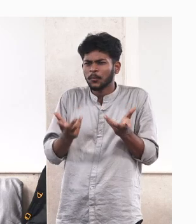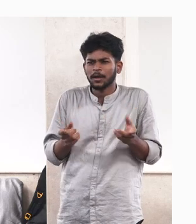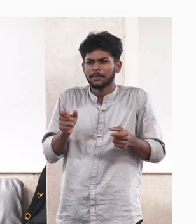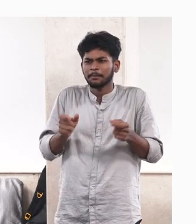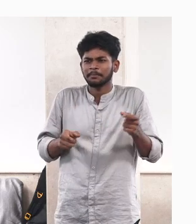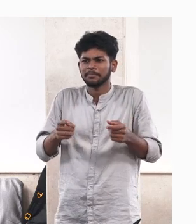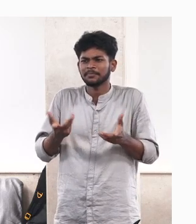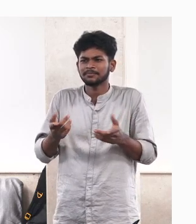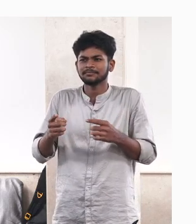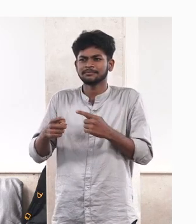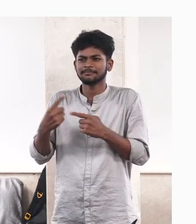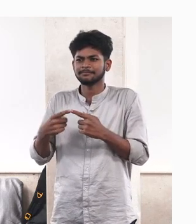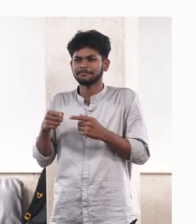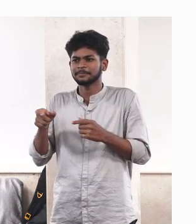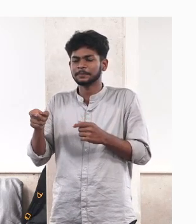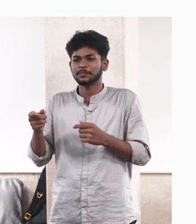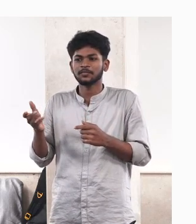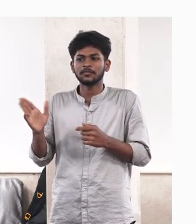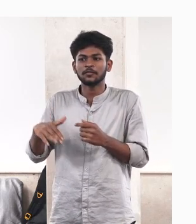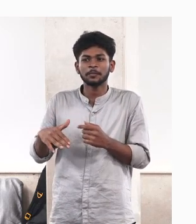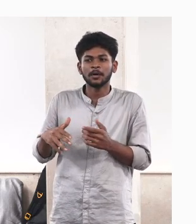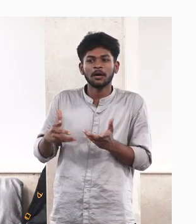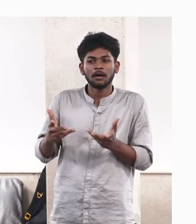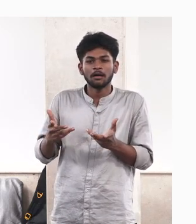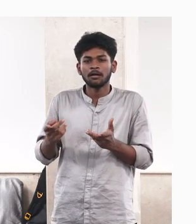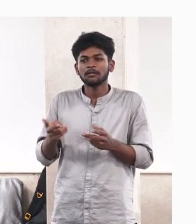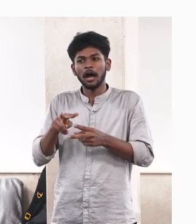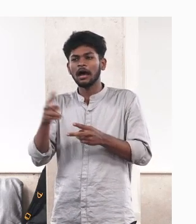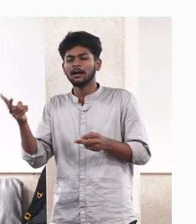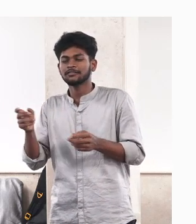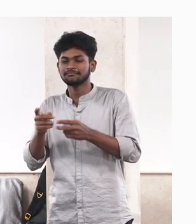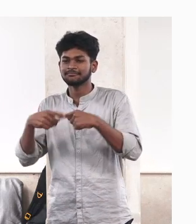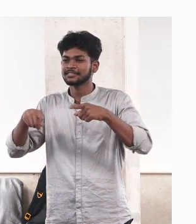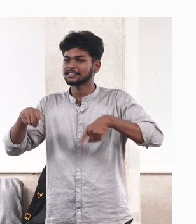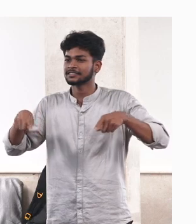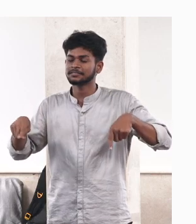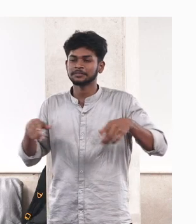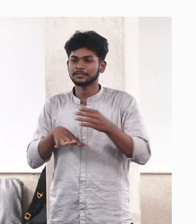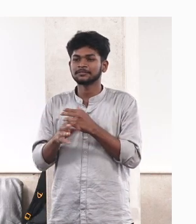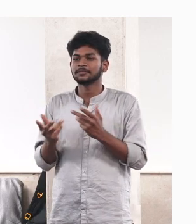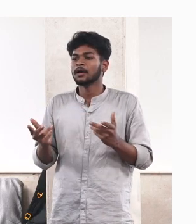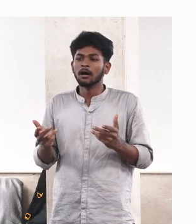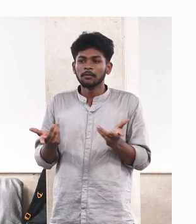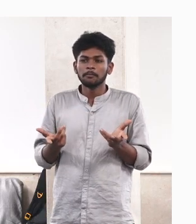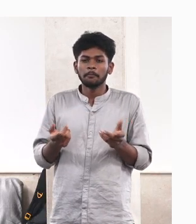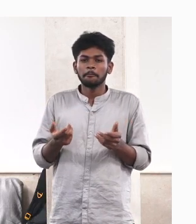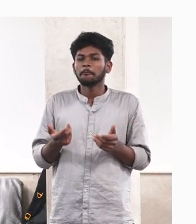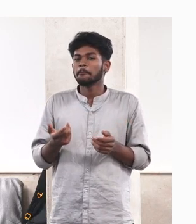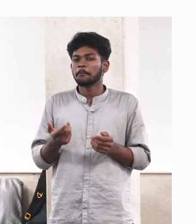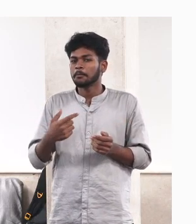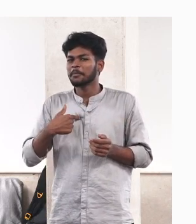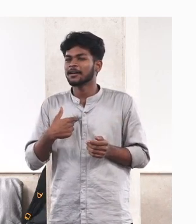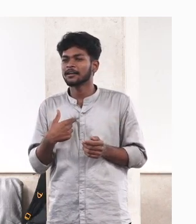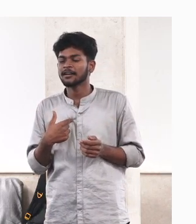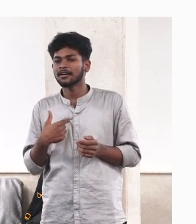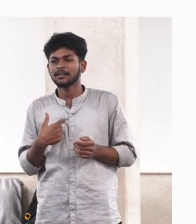were fascinated from this other different system? Well,